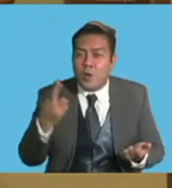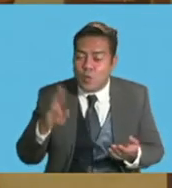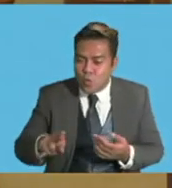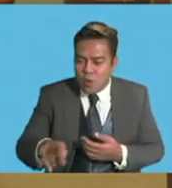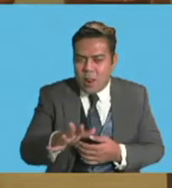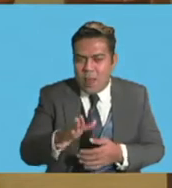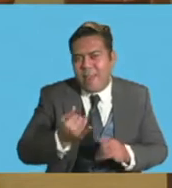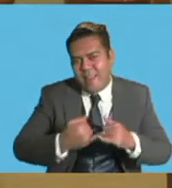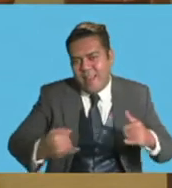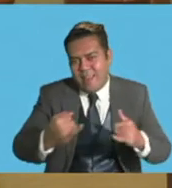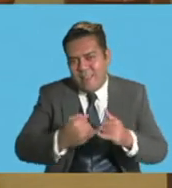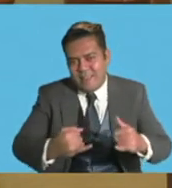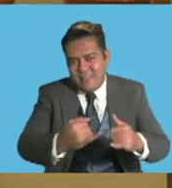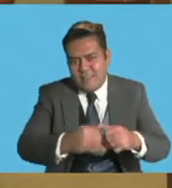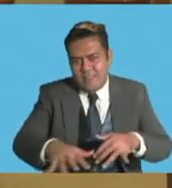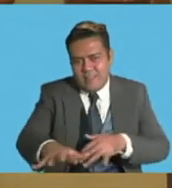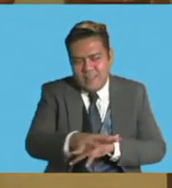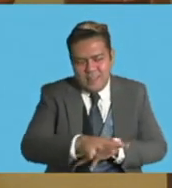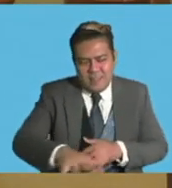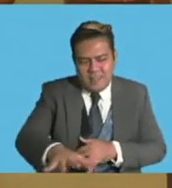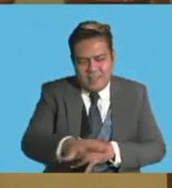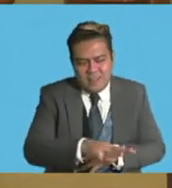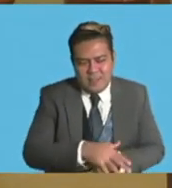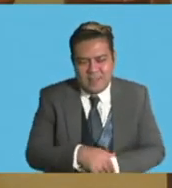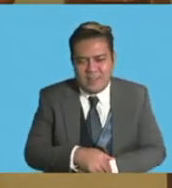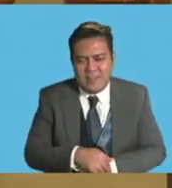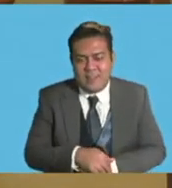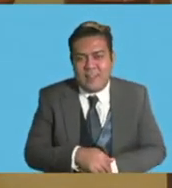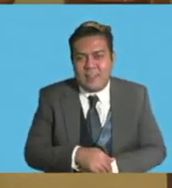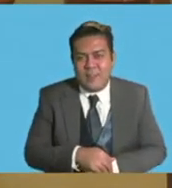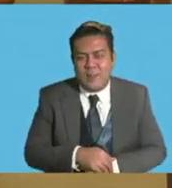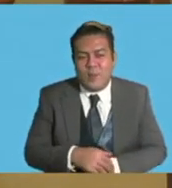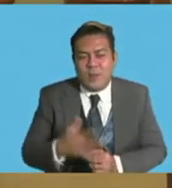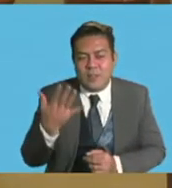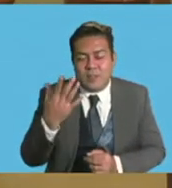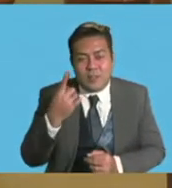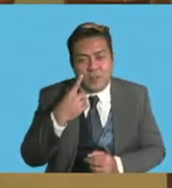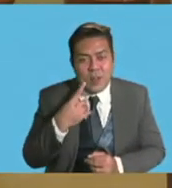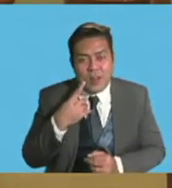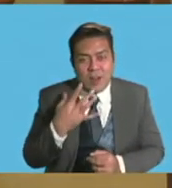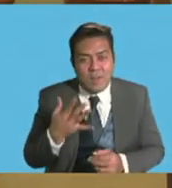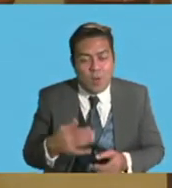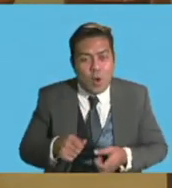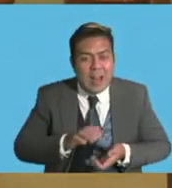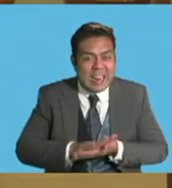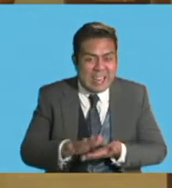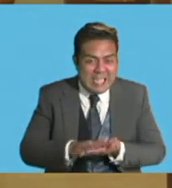areas. The Ministry will continue outsourcing janitorial and security services